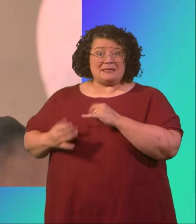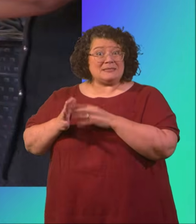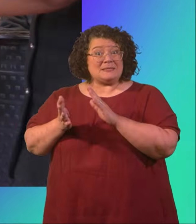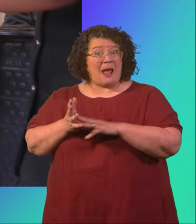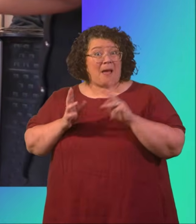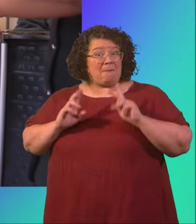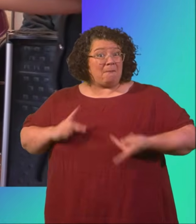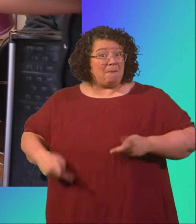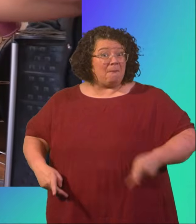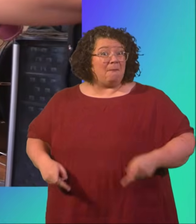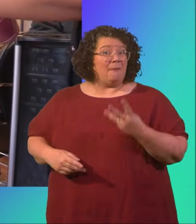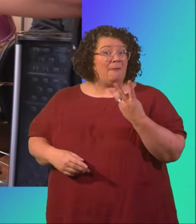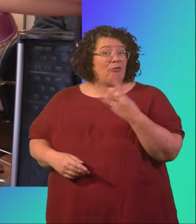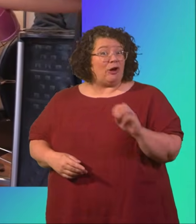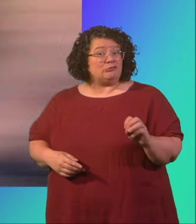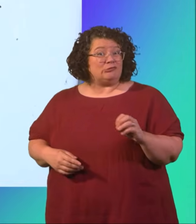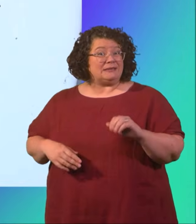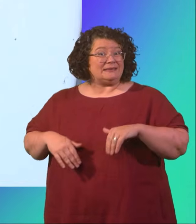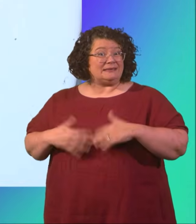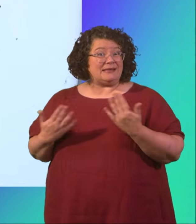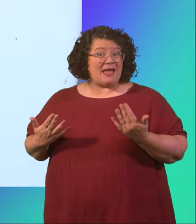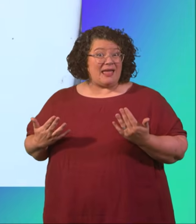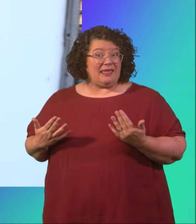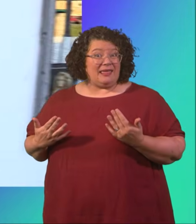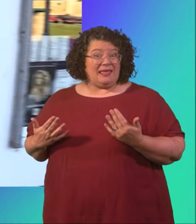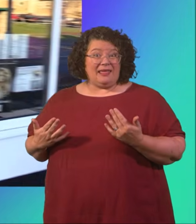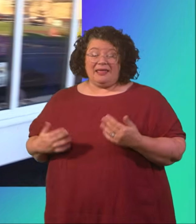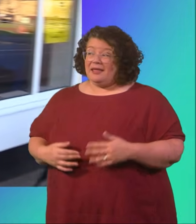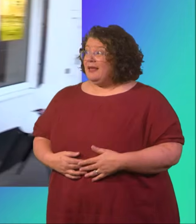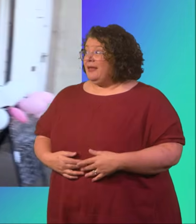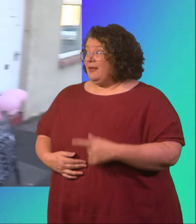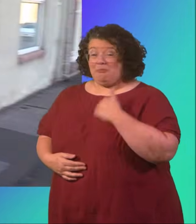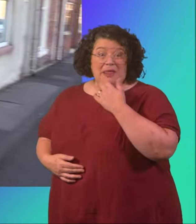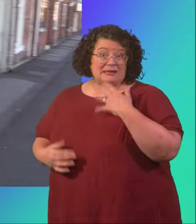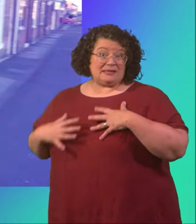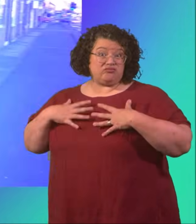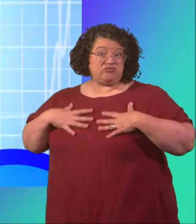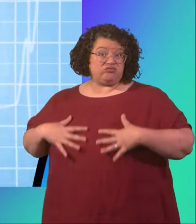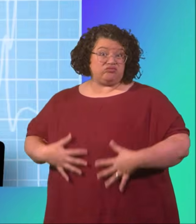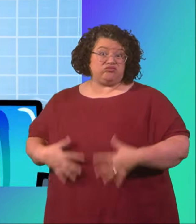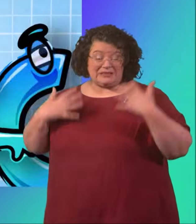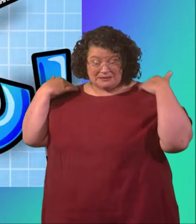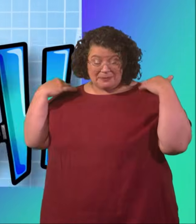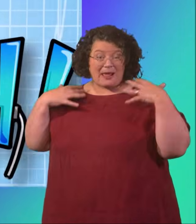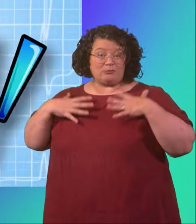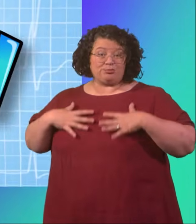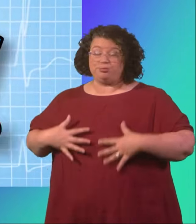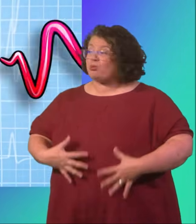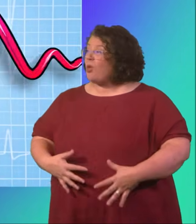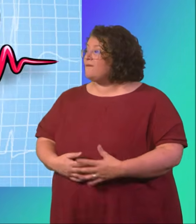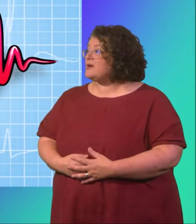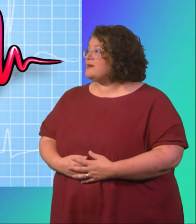times more. Well, he's got plenty to spare. Now that's amazing.